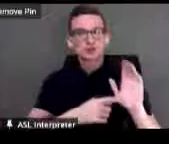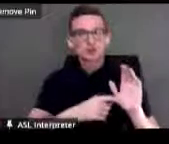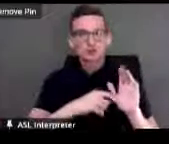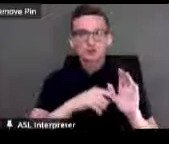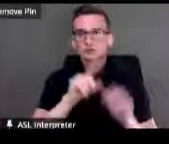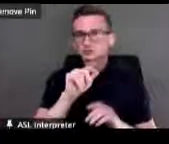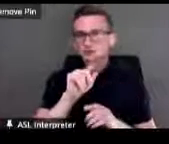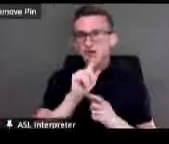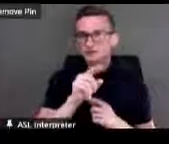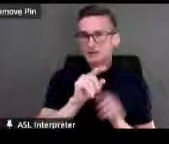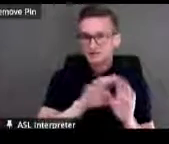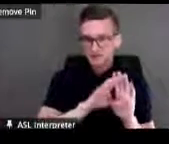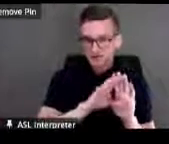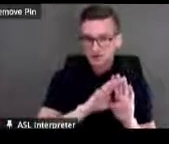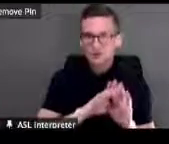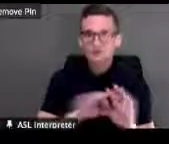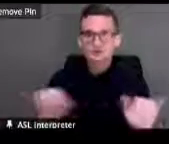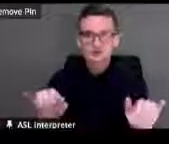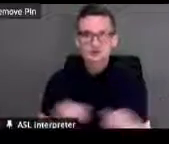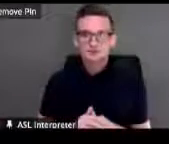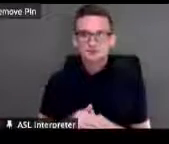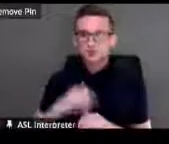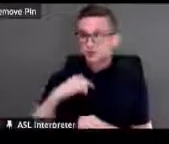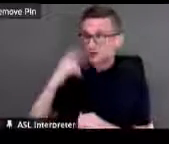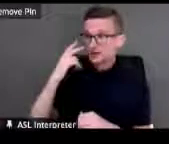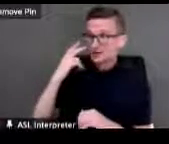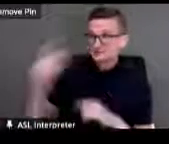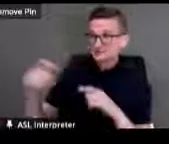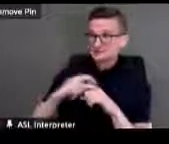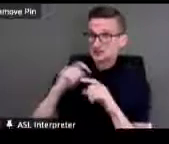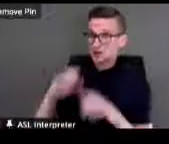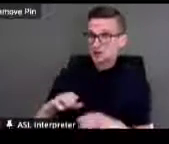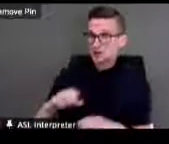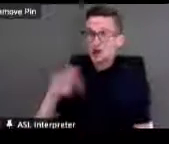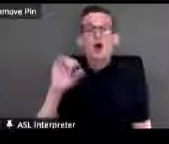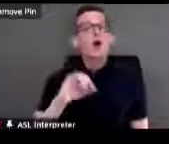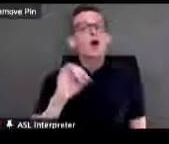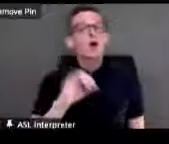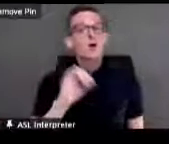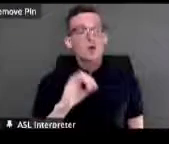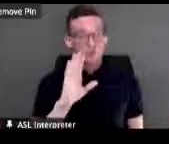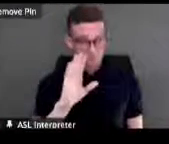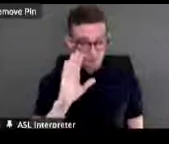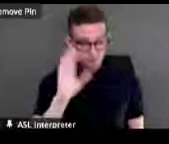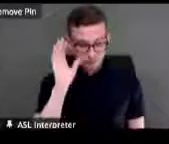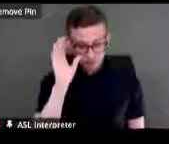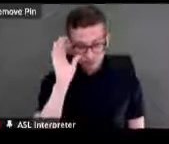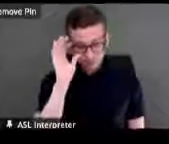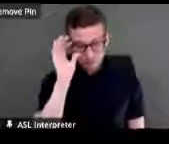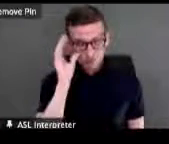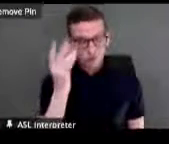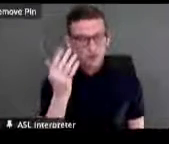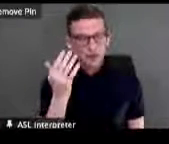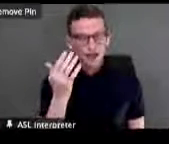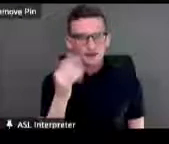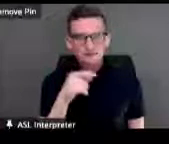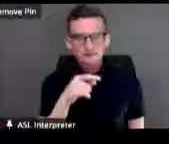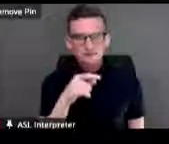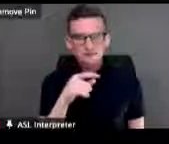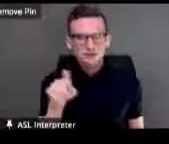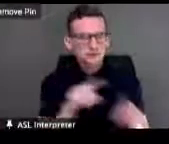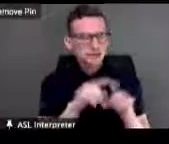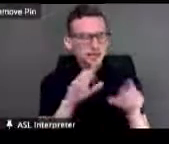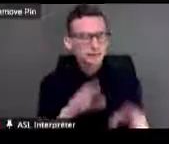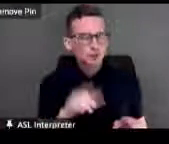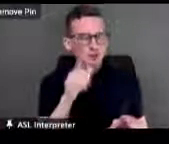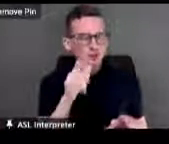20-minute video also. I do see a caller. Yes. Oh, you do? Oh, wait. Is that the same person who